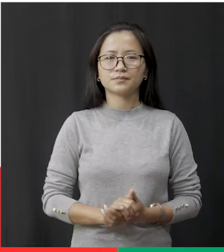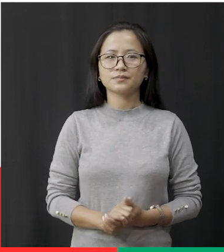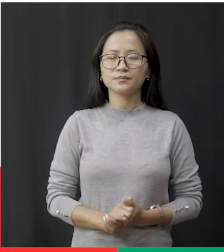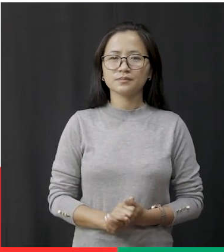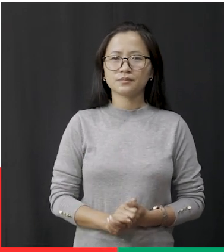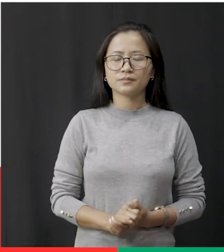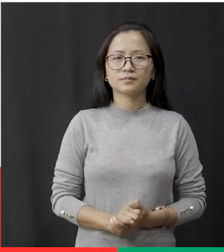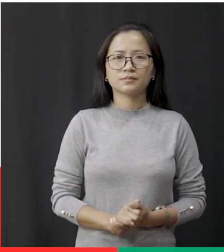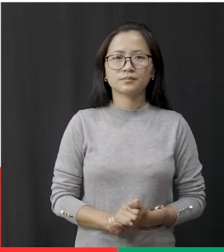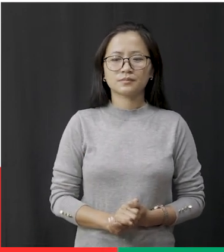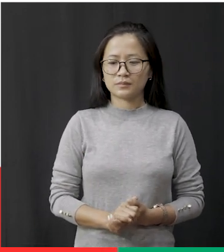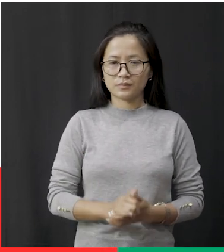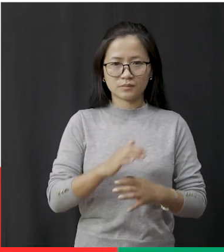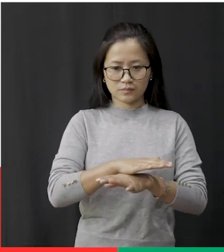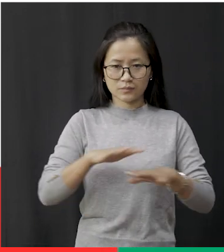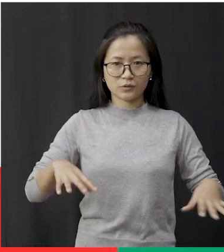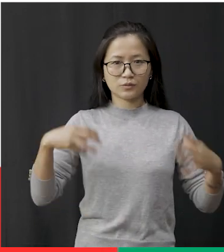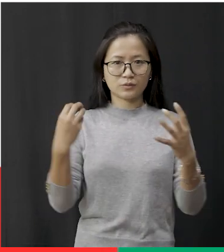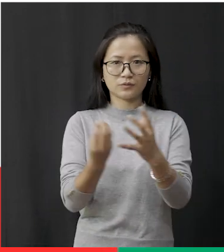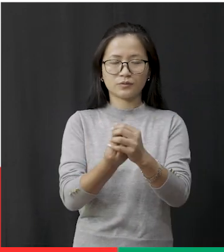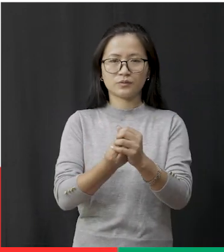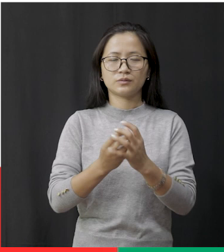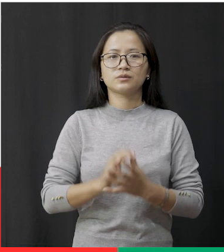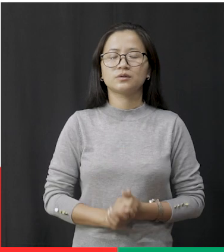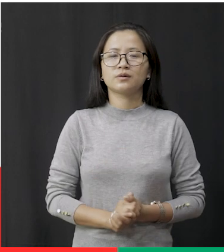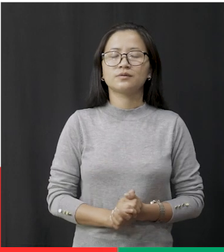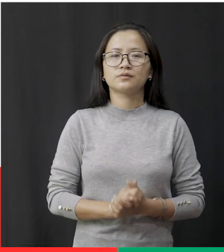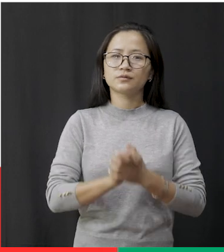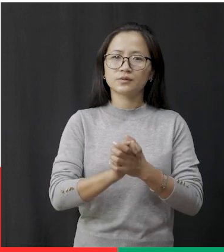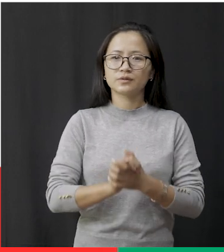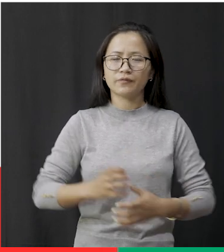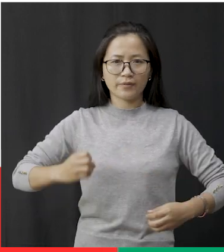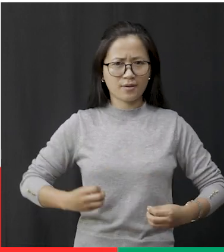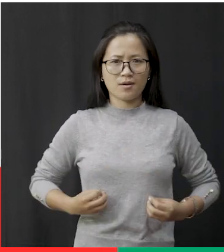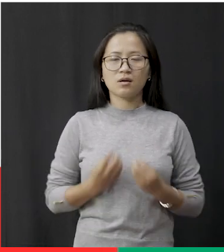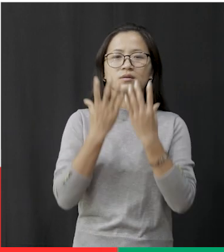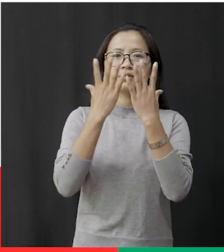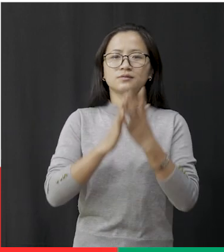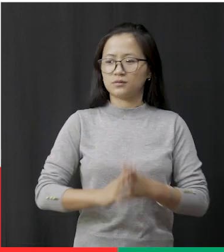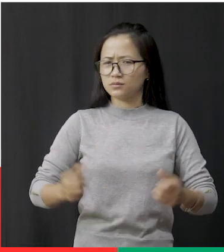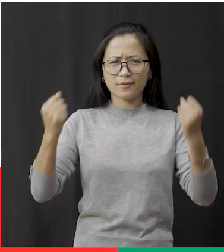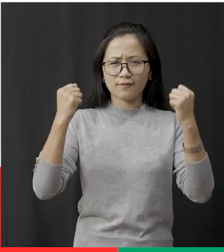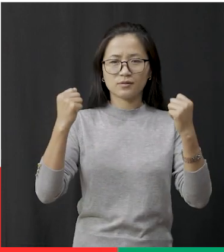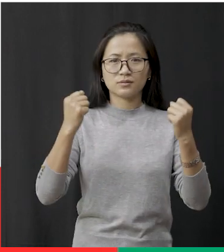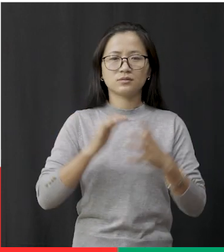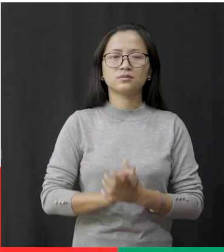here we can see that this group of friends, they are very happy. They all look energetic,